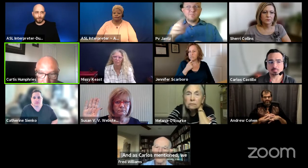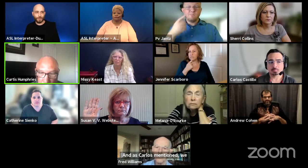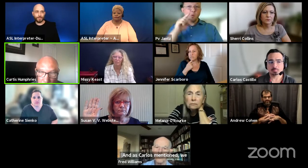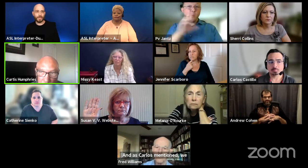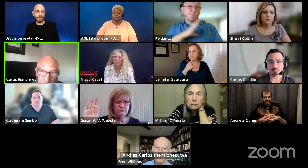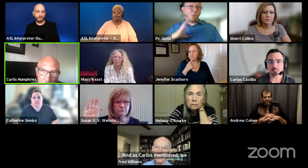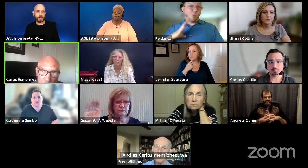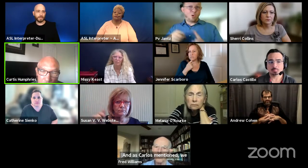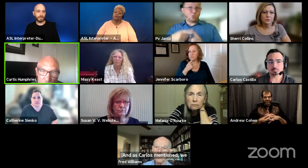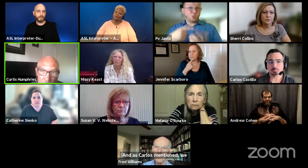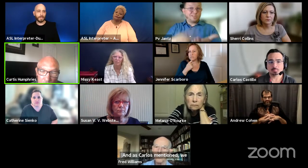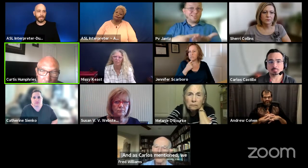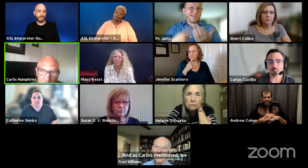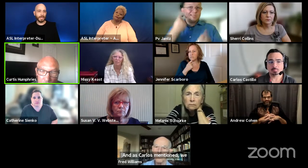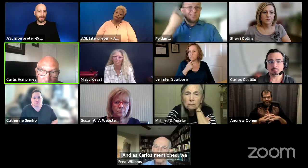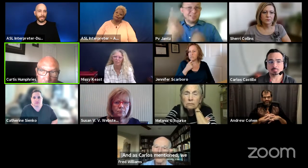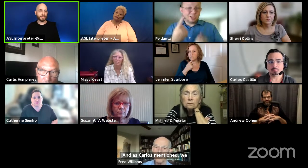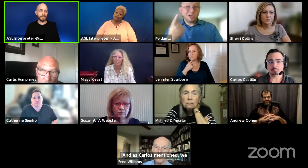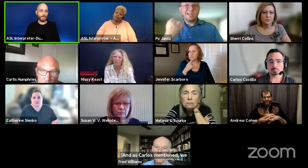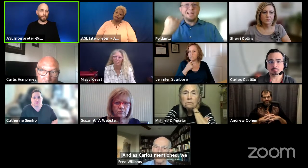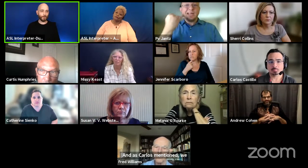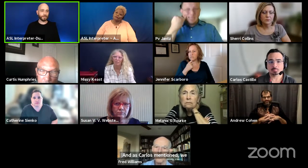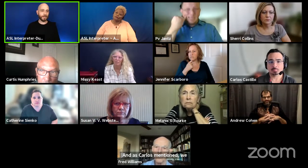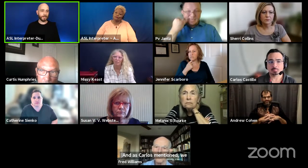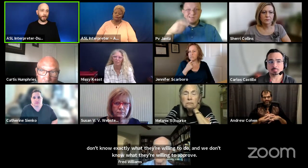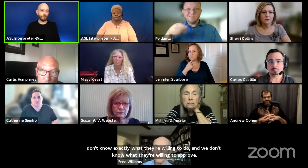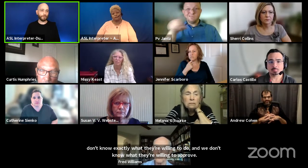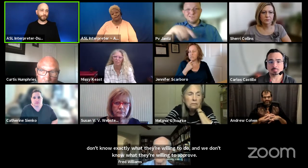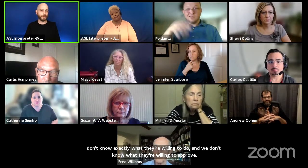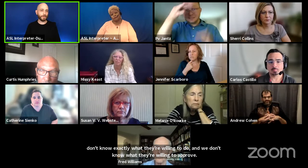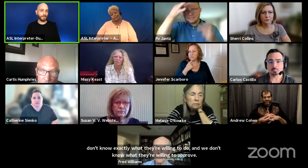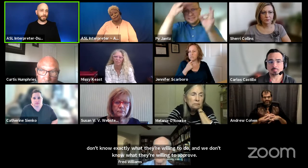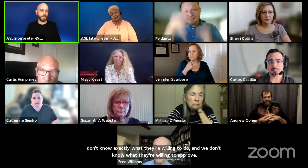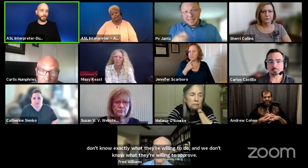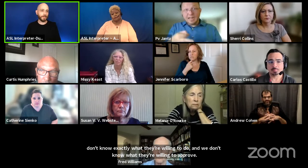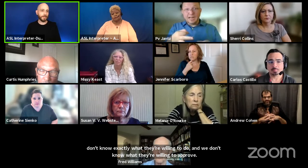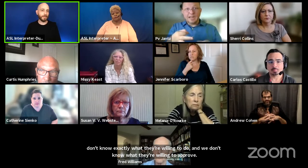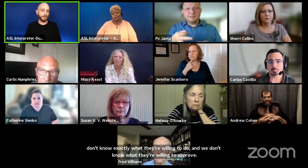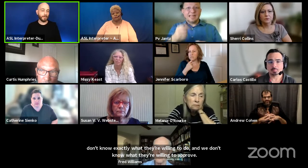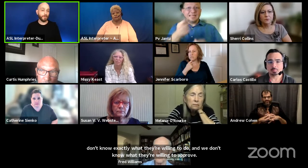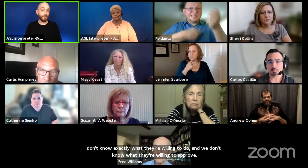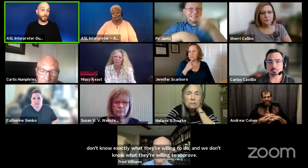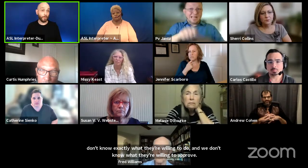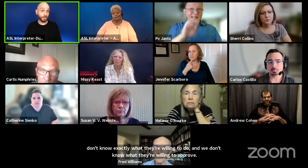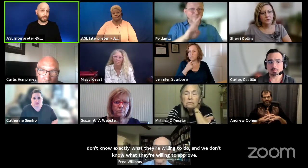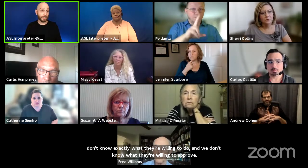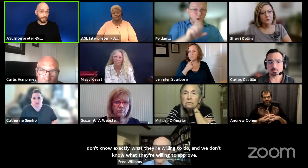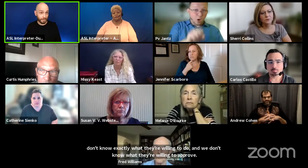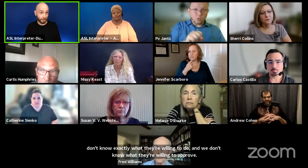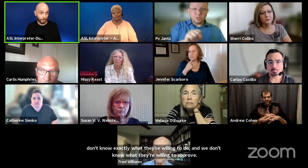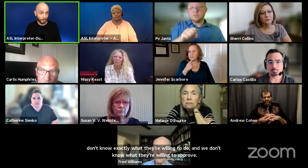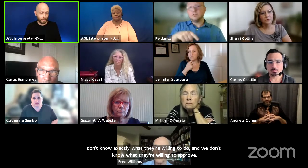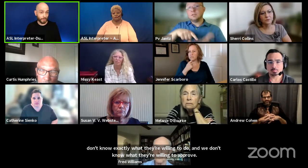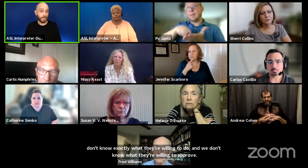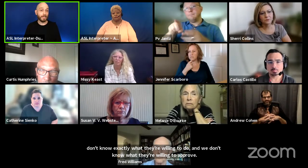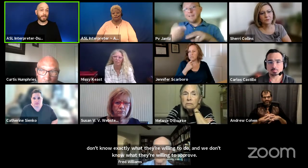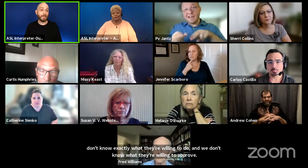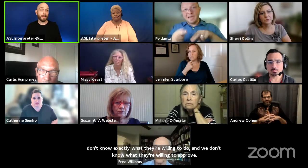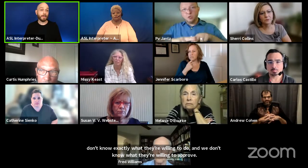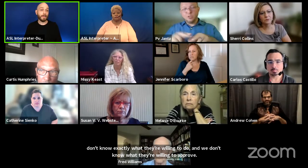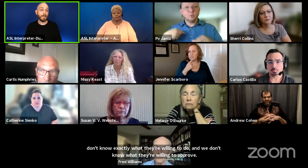I do think it's important enough for the board to consider